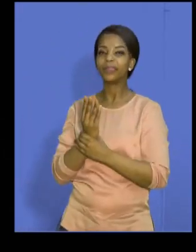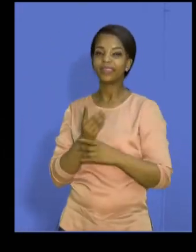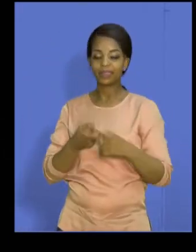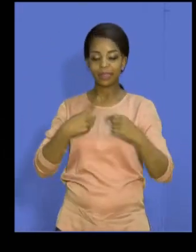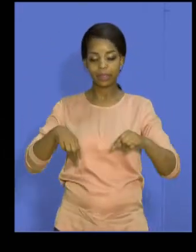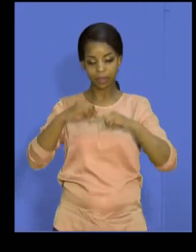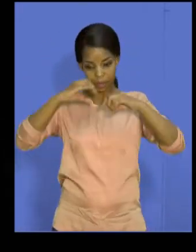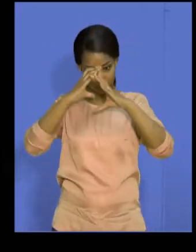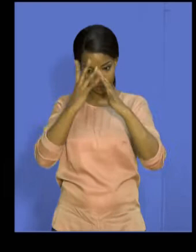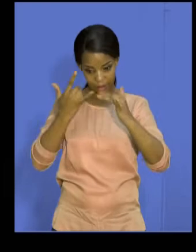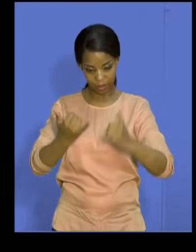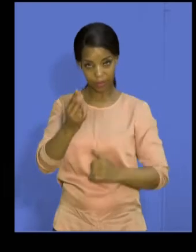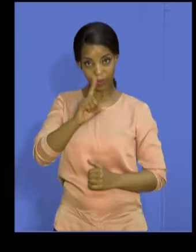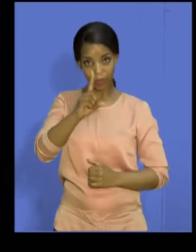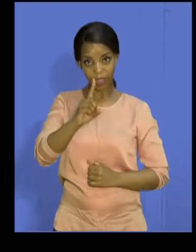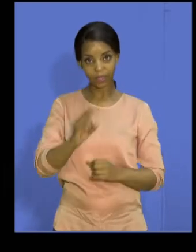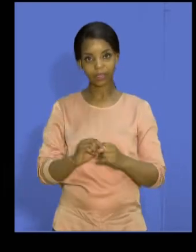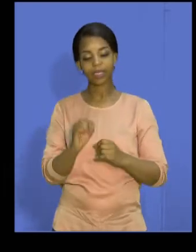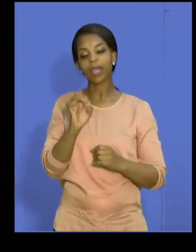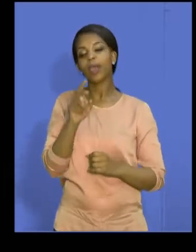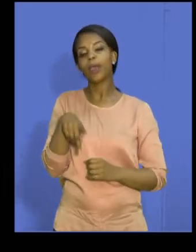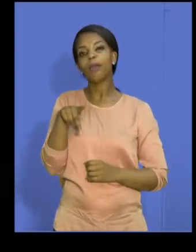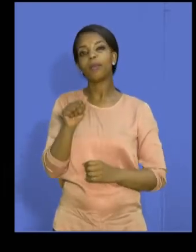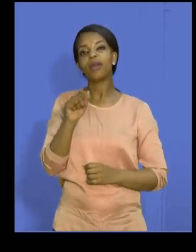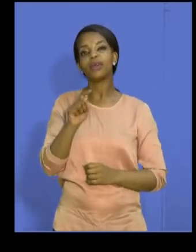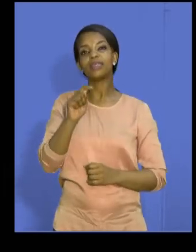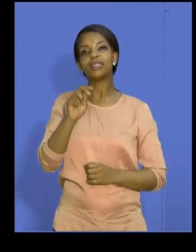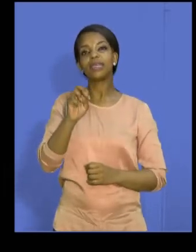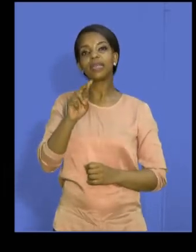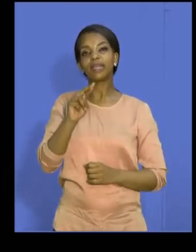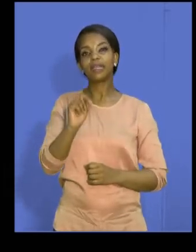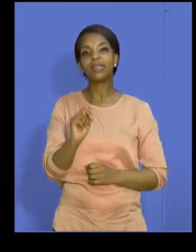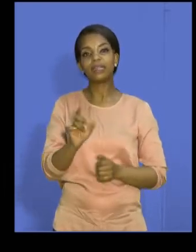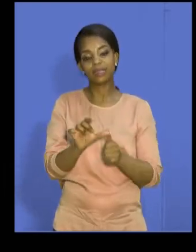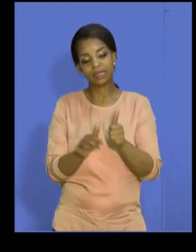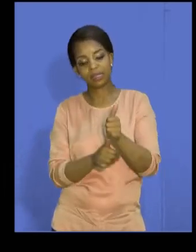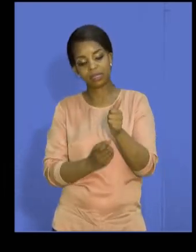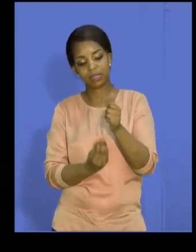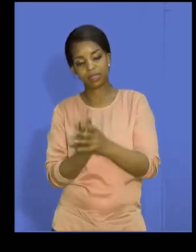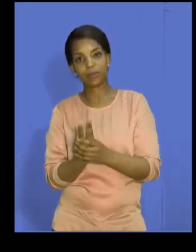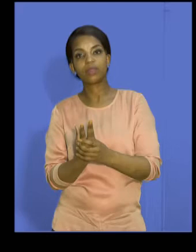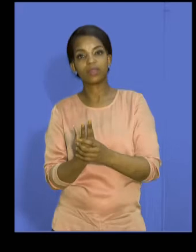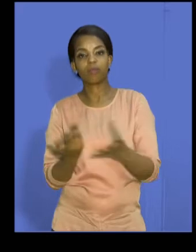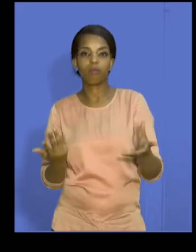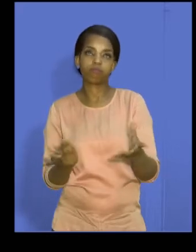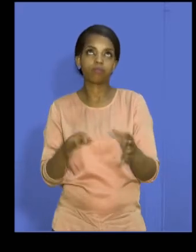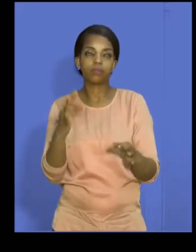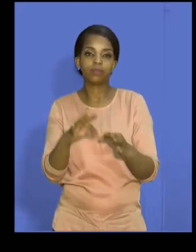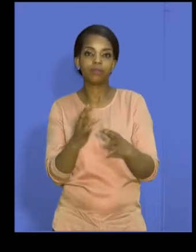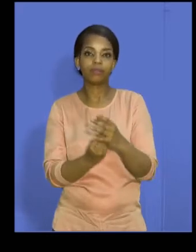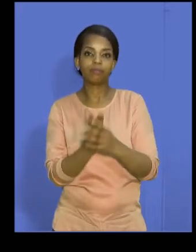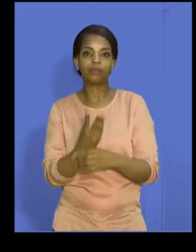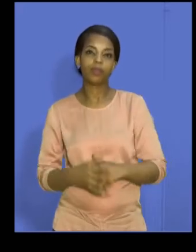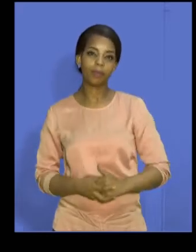under growth, and then we are specifically looking at a simple pattern or a simple growth, if you would